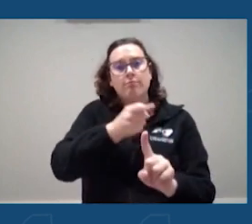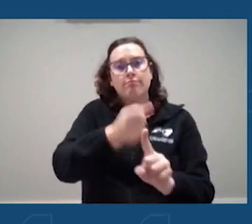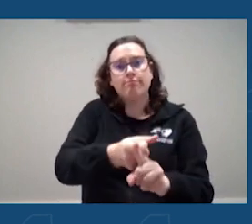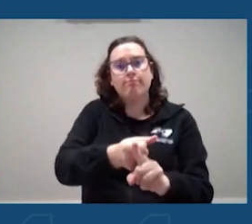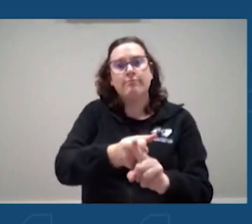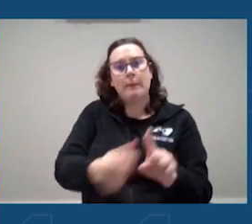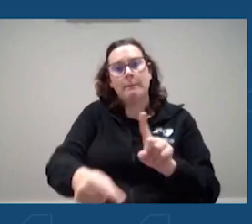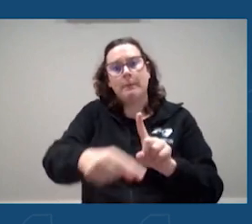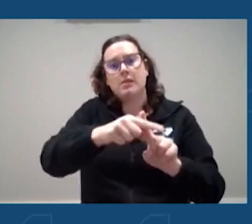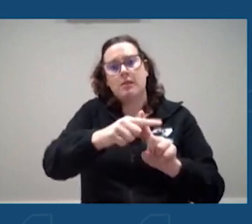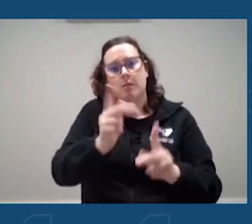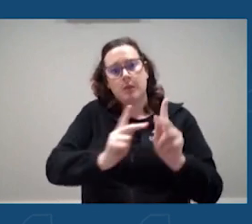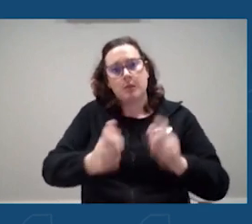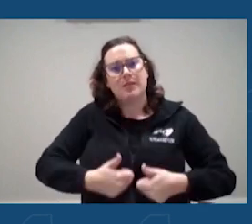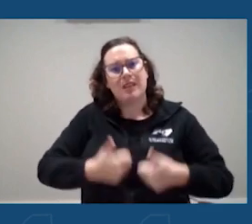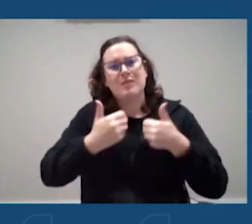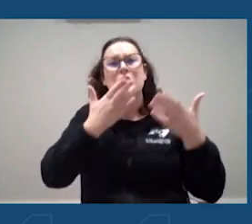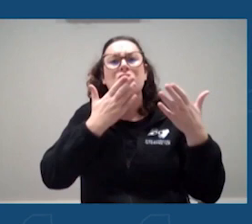do.